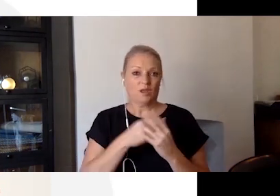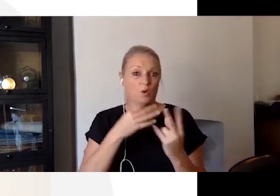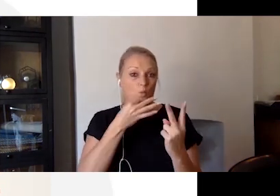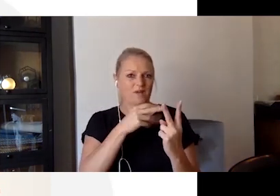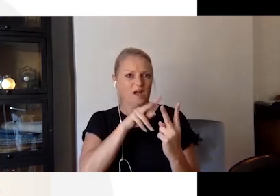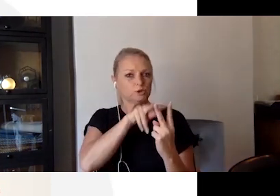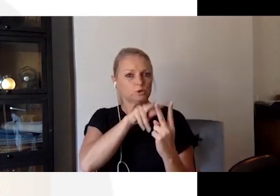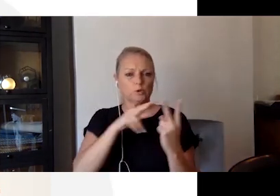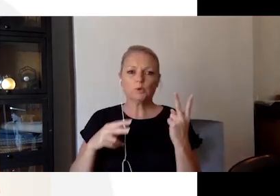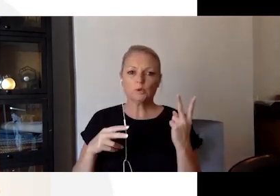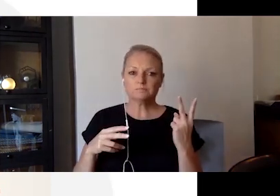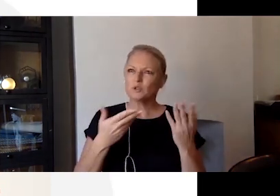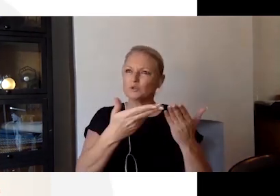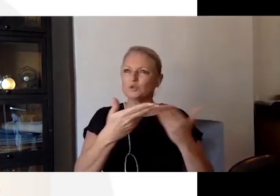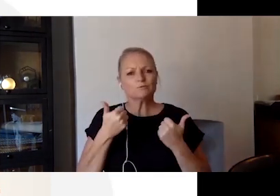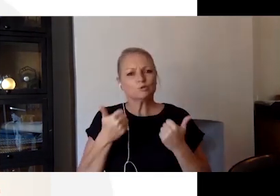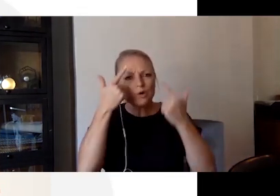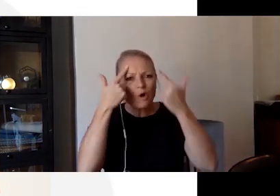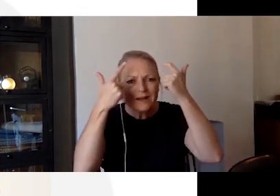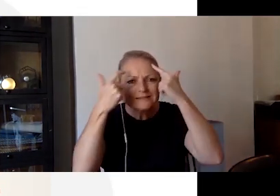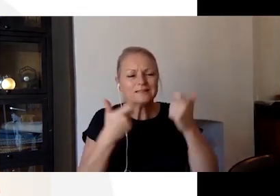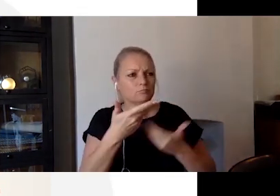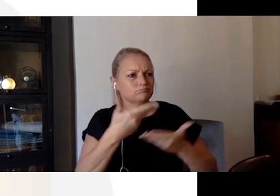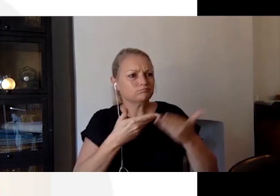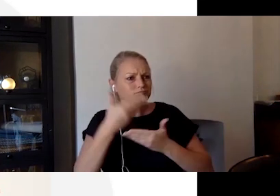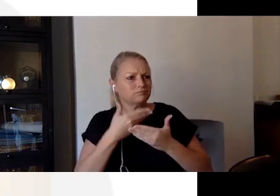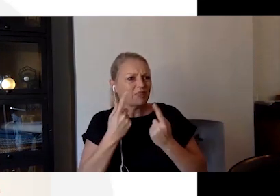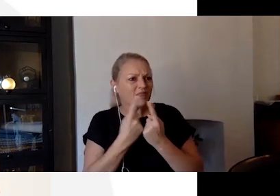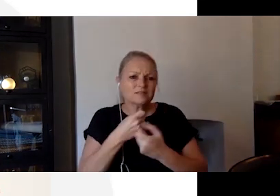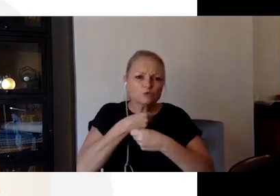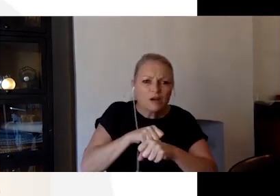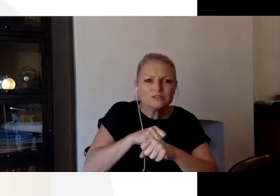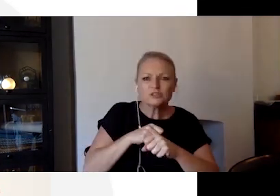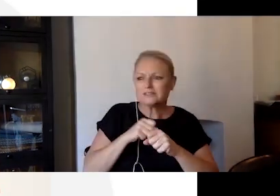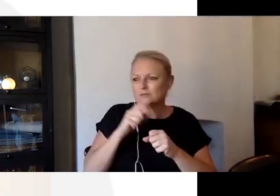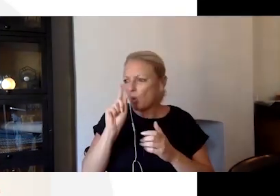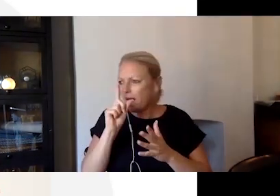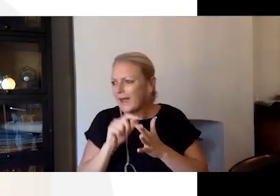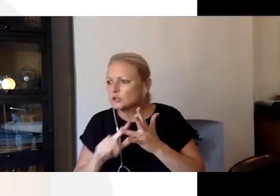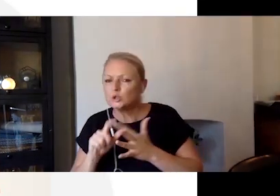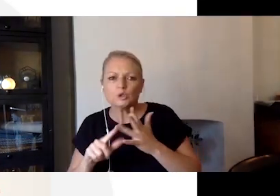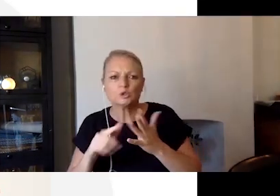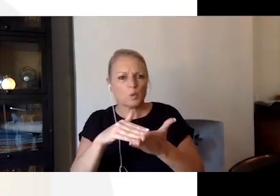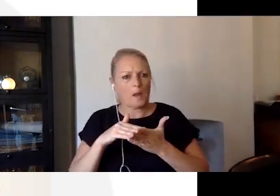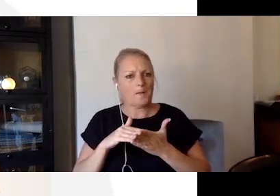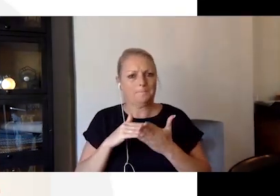advice and a discussion around how we can look after ourselves and also others in this difficult